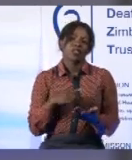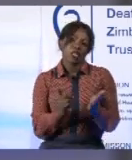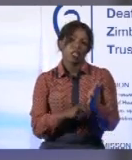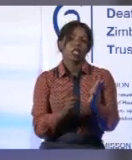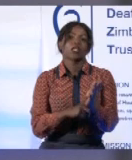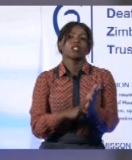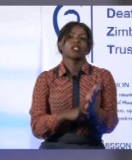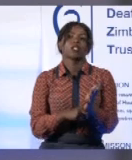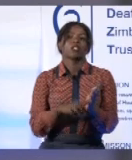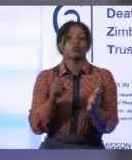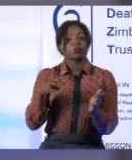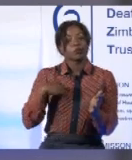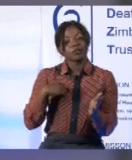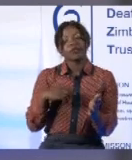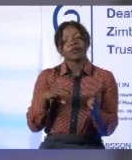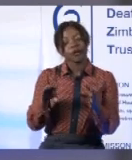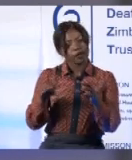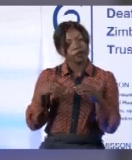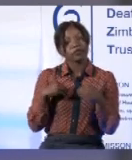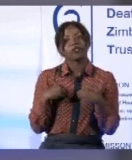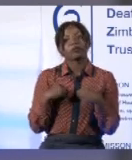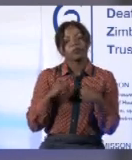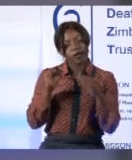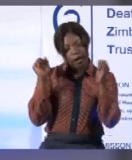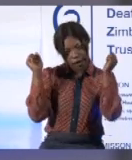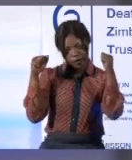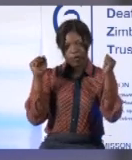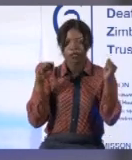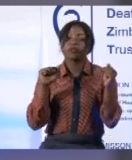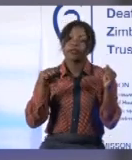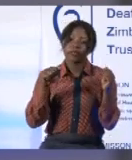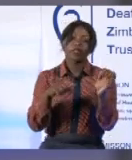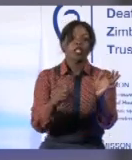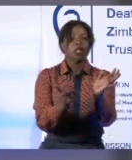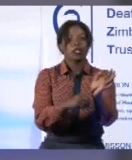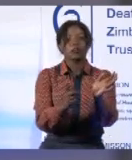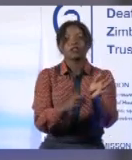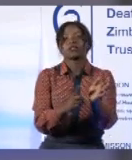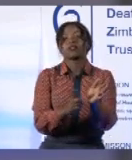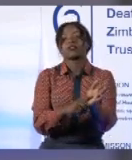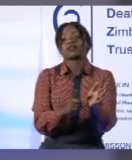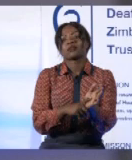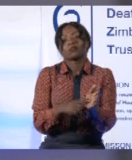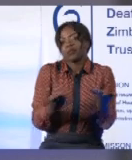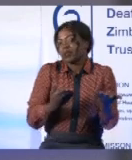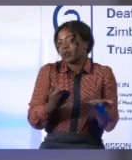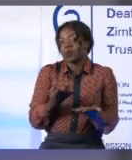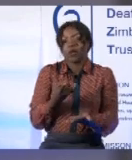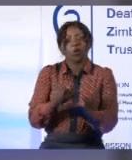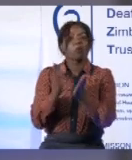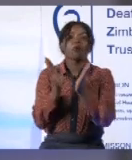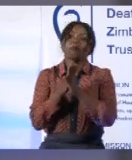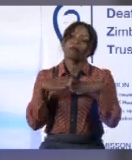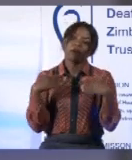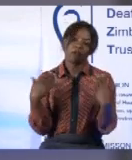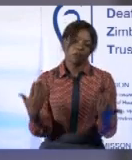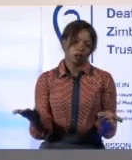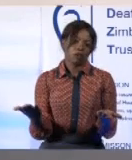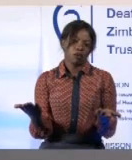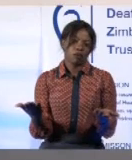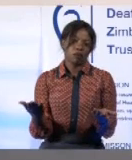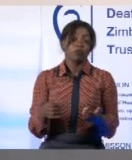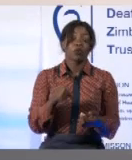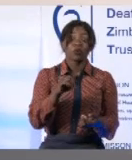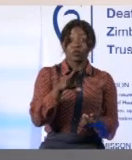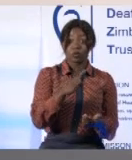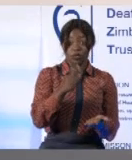help me to go for it. So I had to agree on that because there was no one who was there to help me to go through my studies. So you got into sex